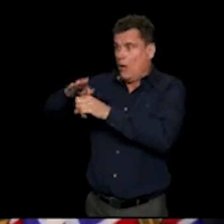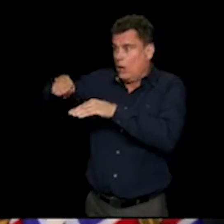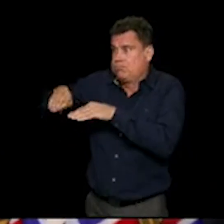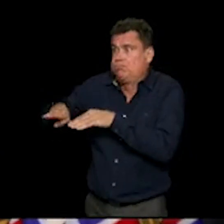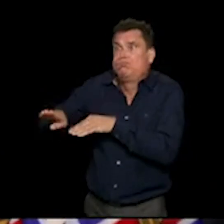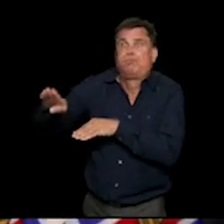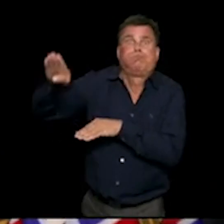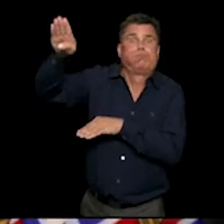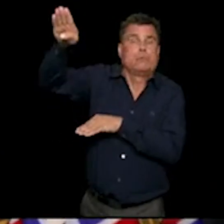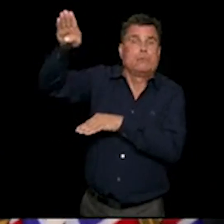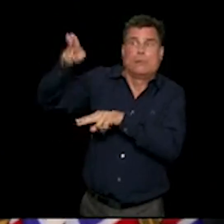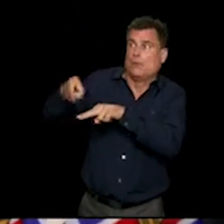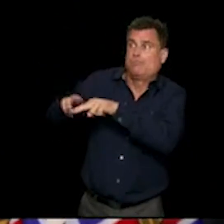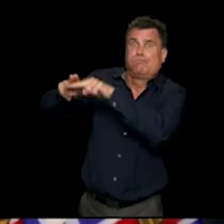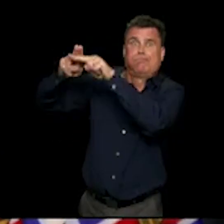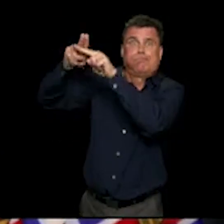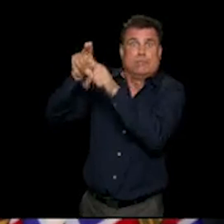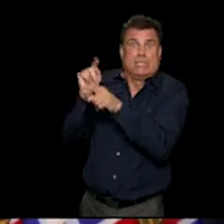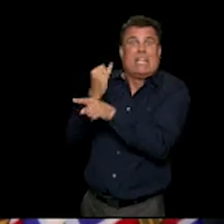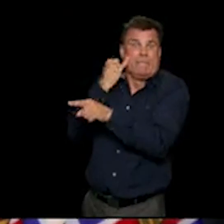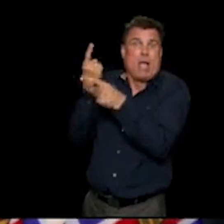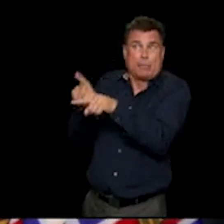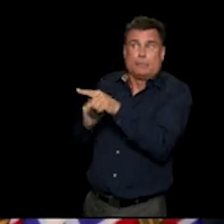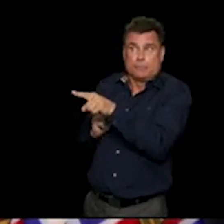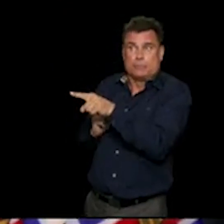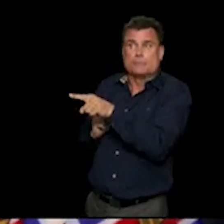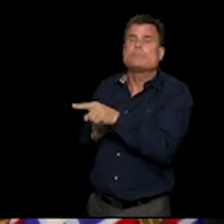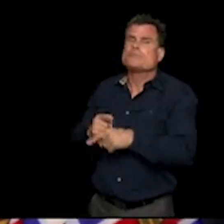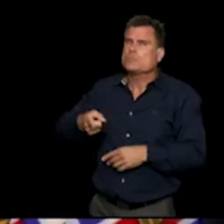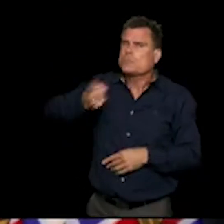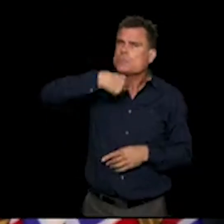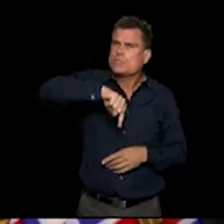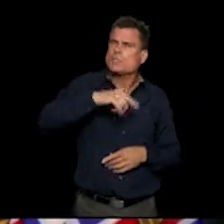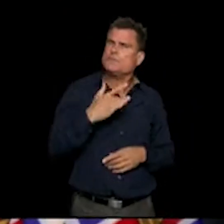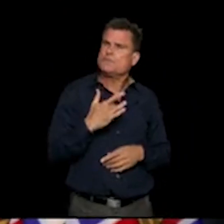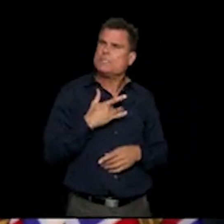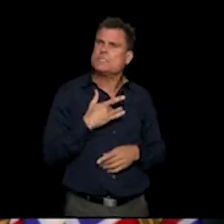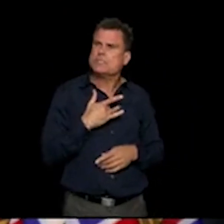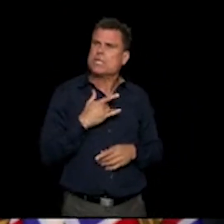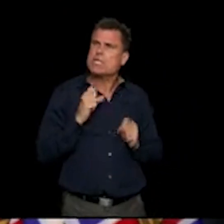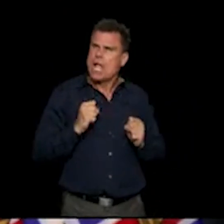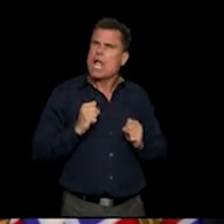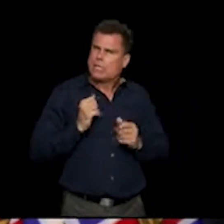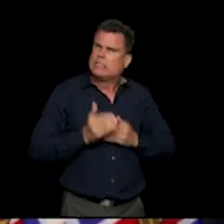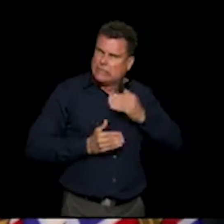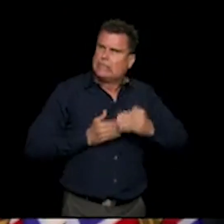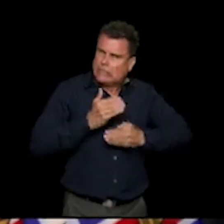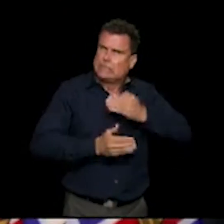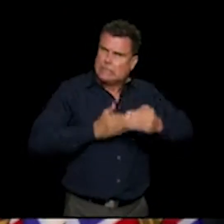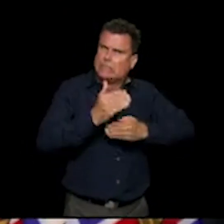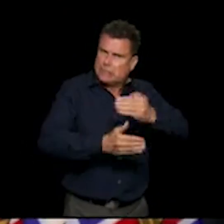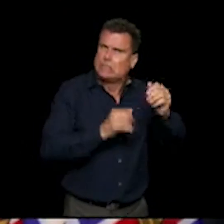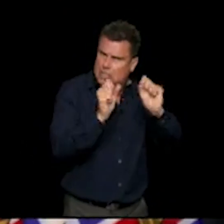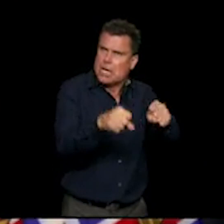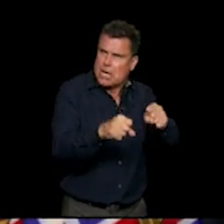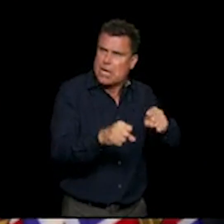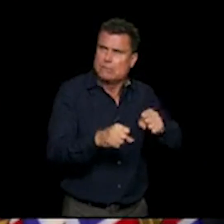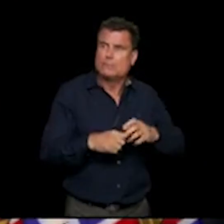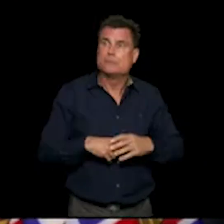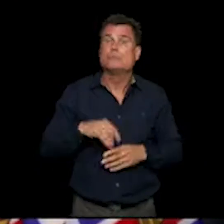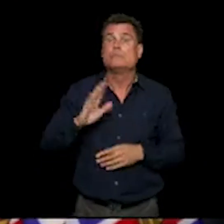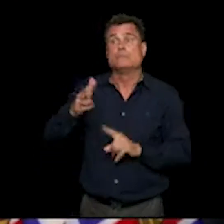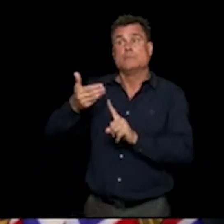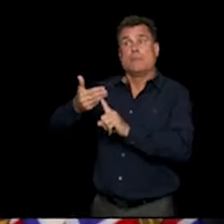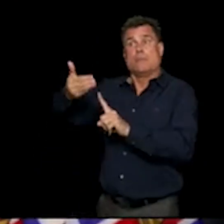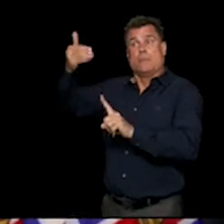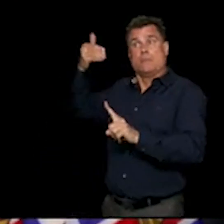very different situation in the months or even into 2021, that we'll be able to move forward as well as we can move back.